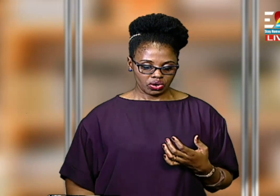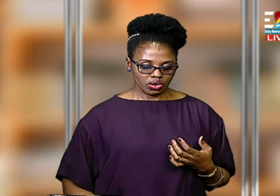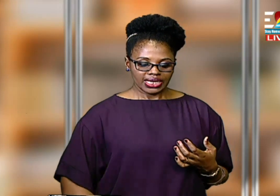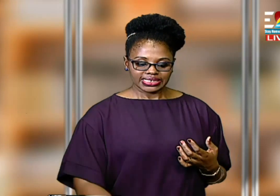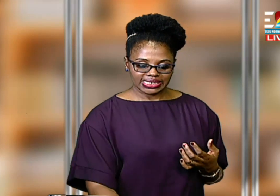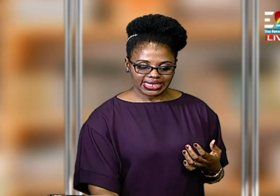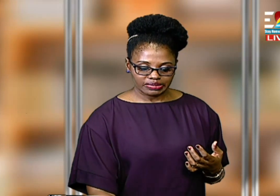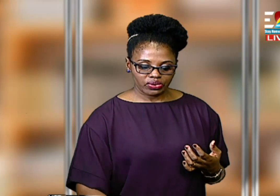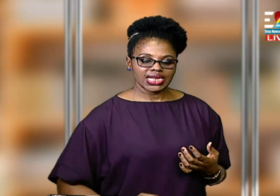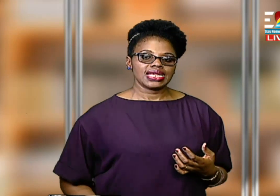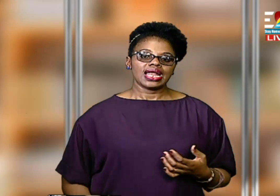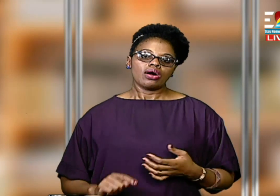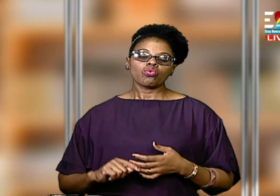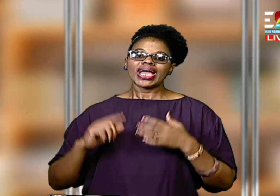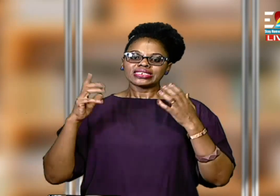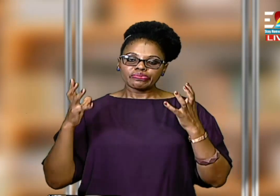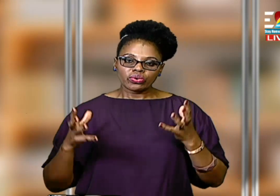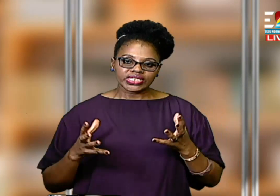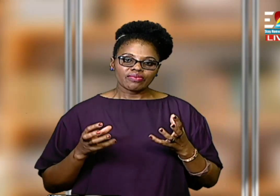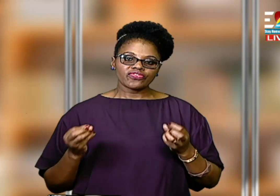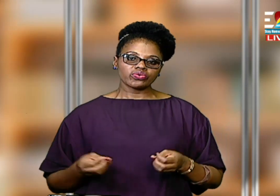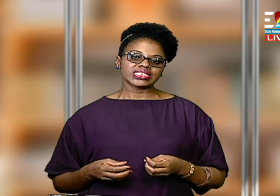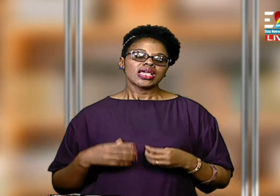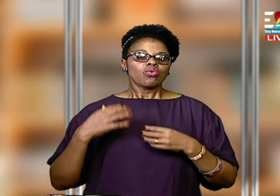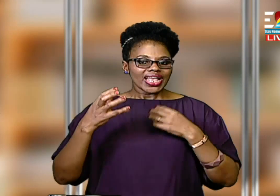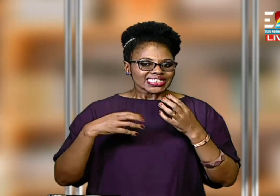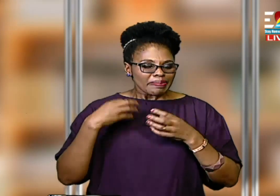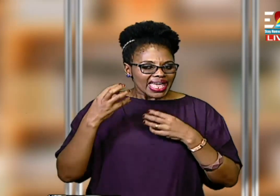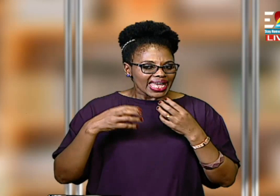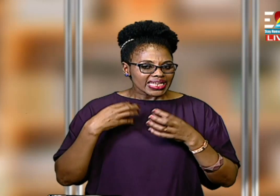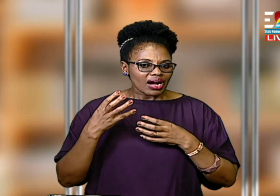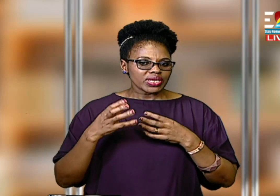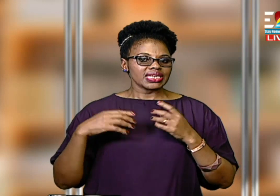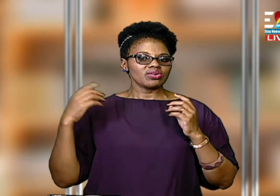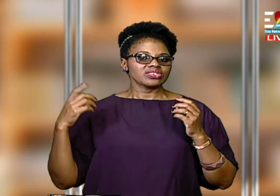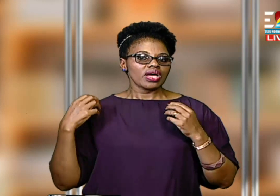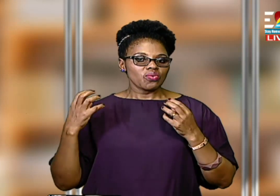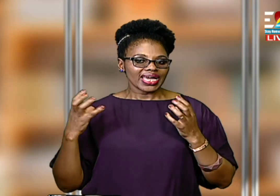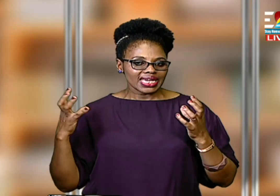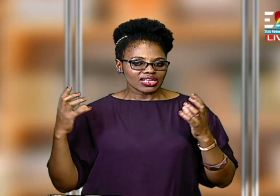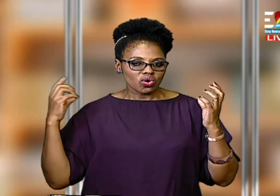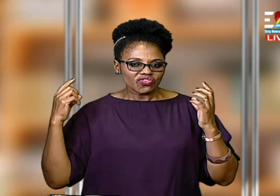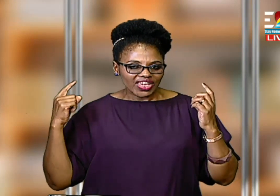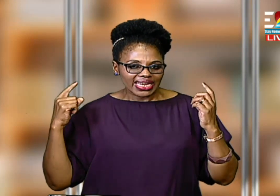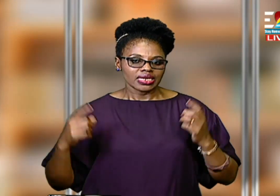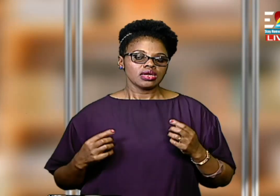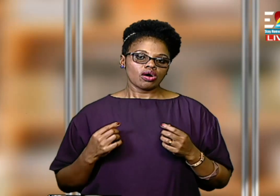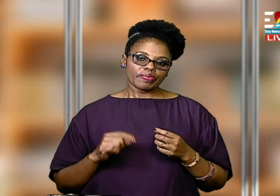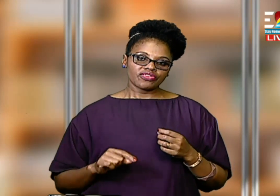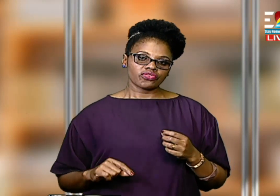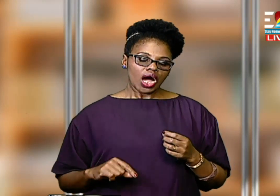selibito tiyatibolela uyatibuta mfunzi uyasebenta wena nalokho wayi working